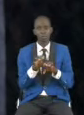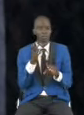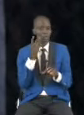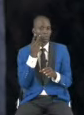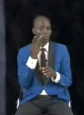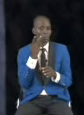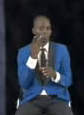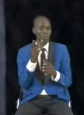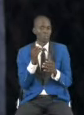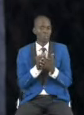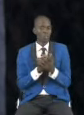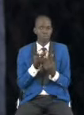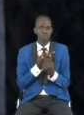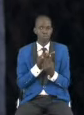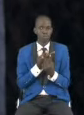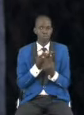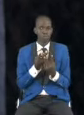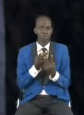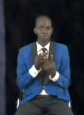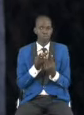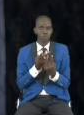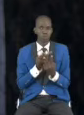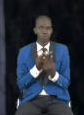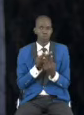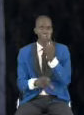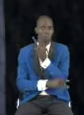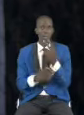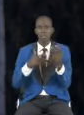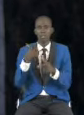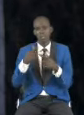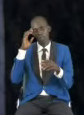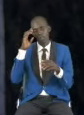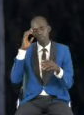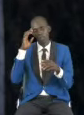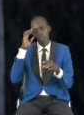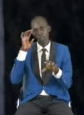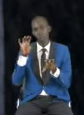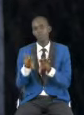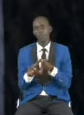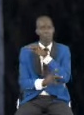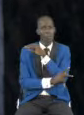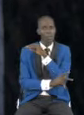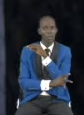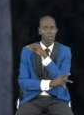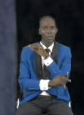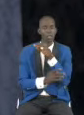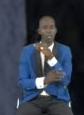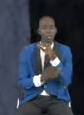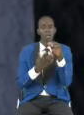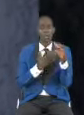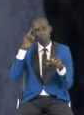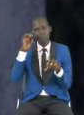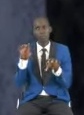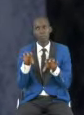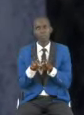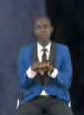there, Passover and then covenant. Passover, I'll pass over you.